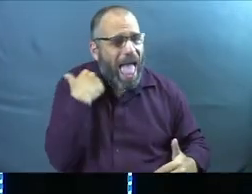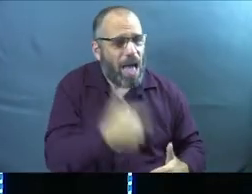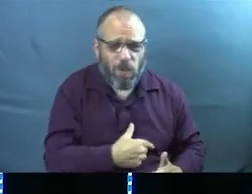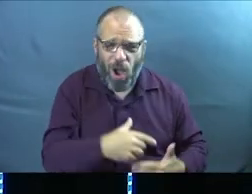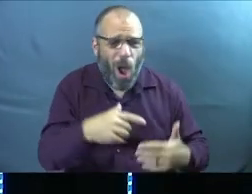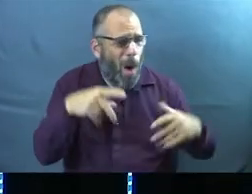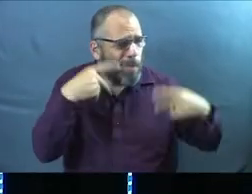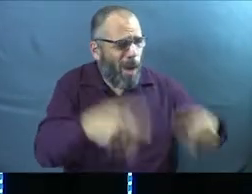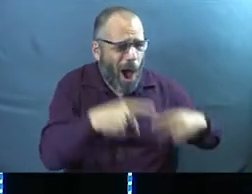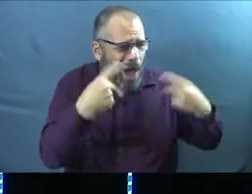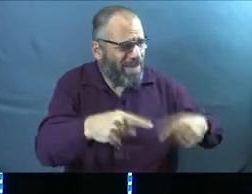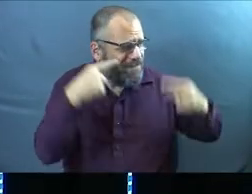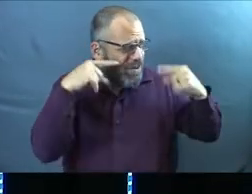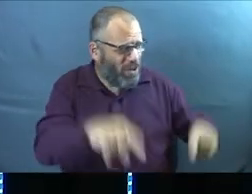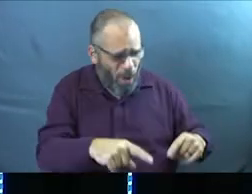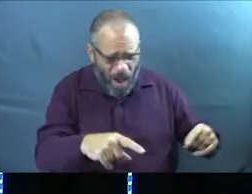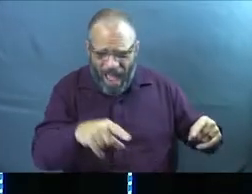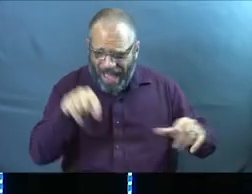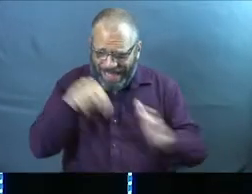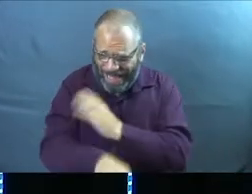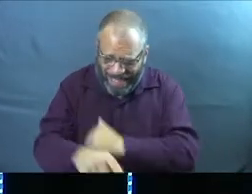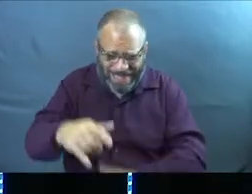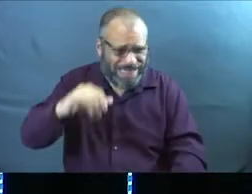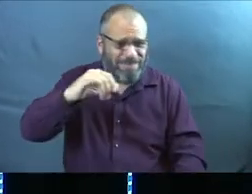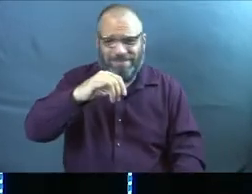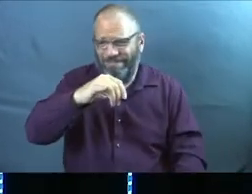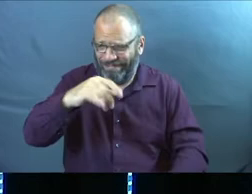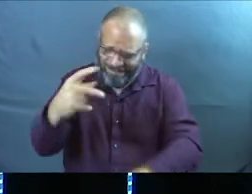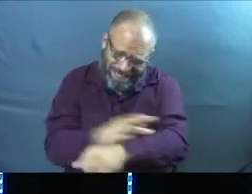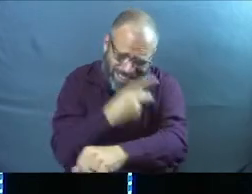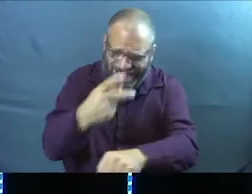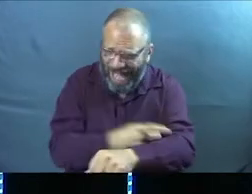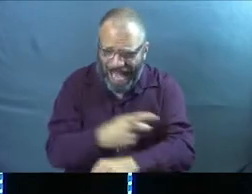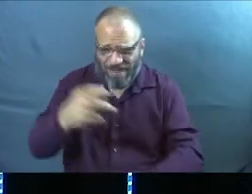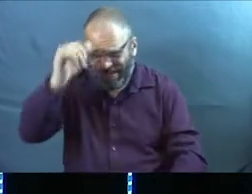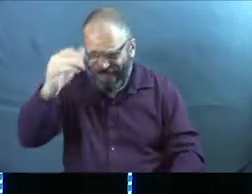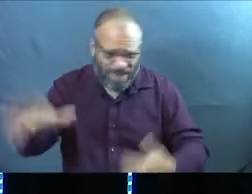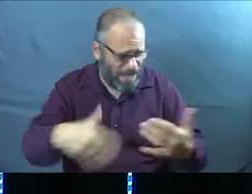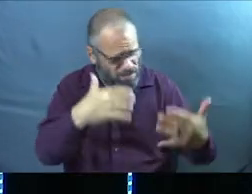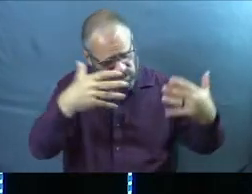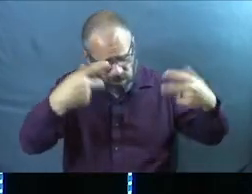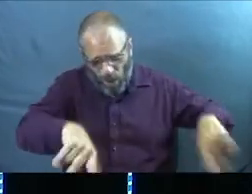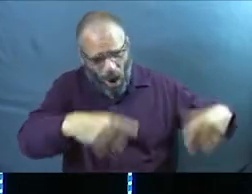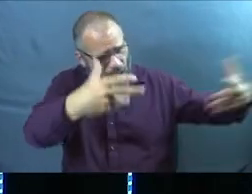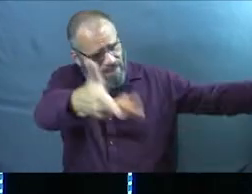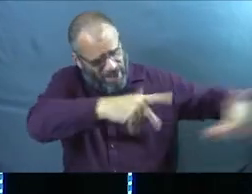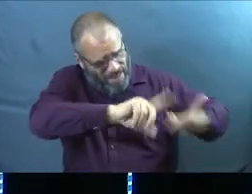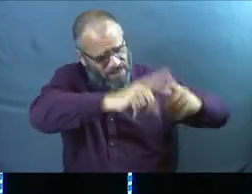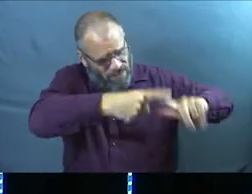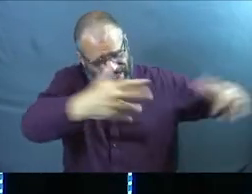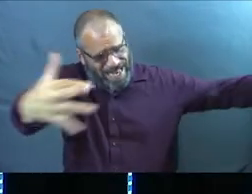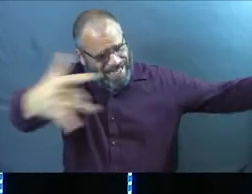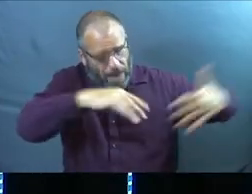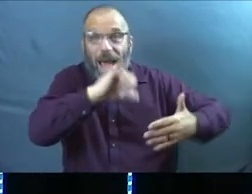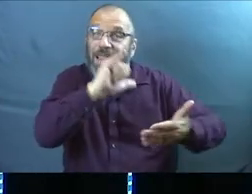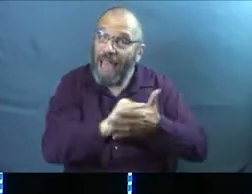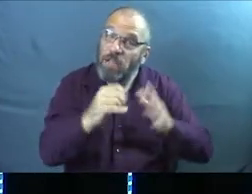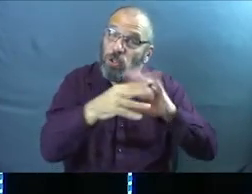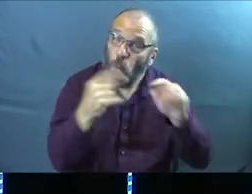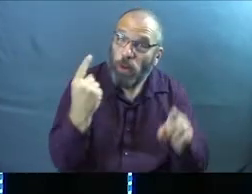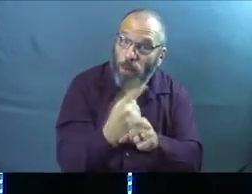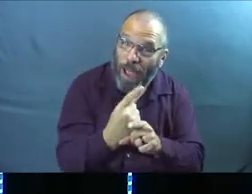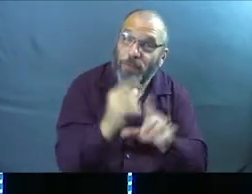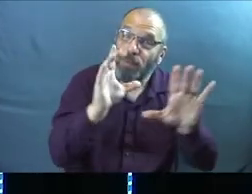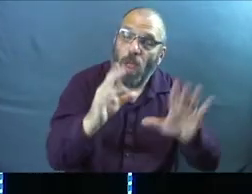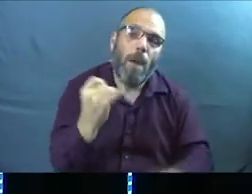to throw a massive party for you, and like, we're going to kill the fatted calf, and it's just going to be this amazing party. Invite all the friends. And that's what the story